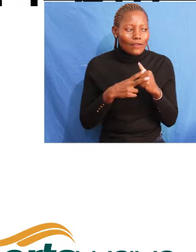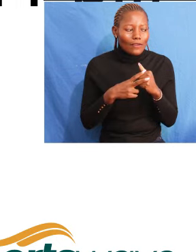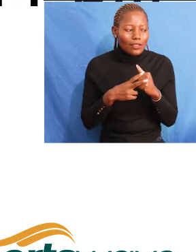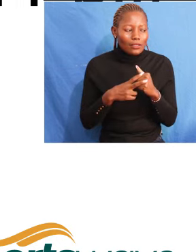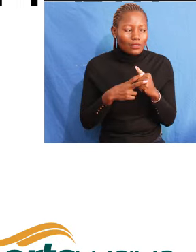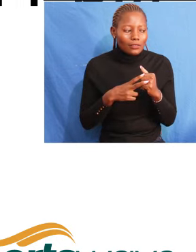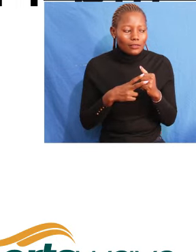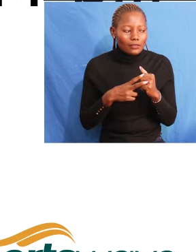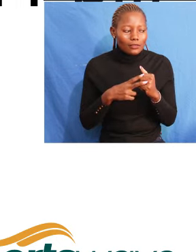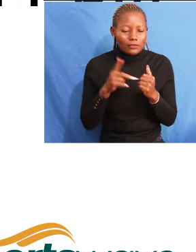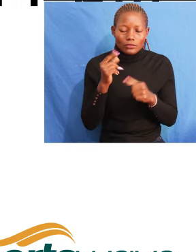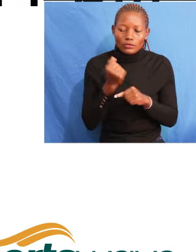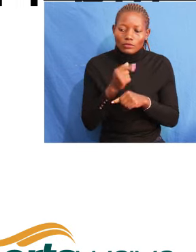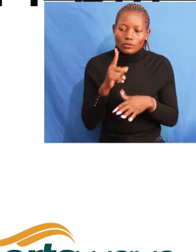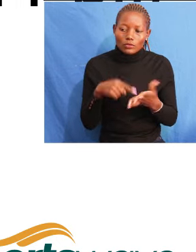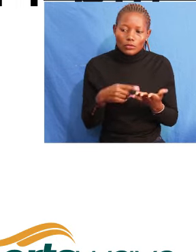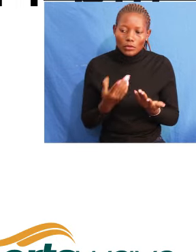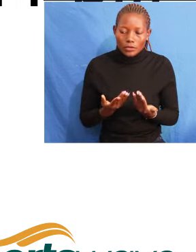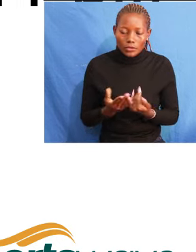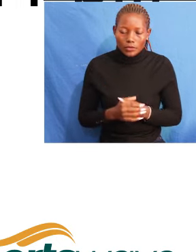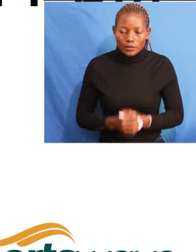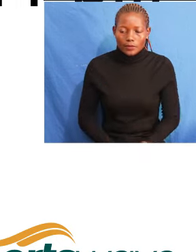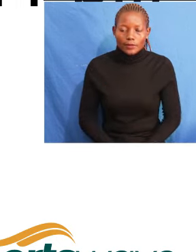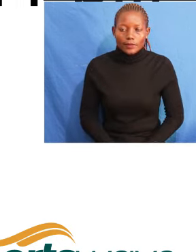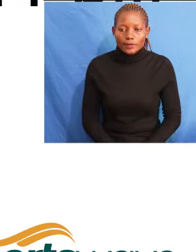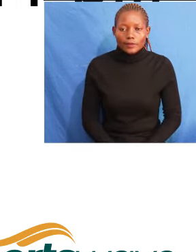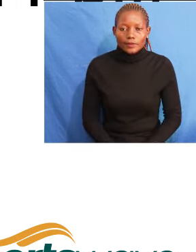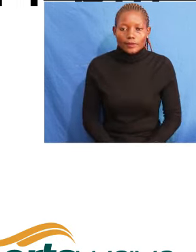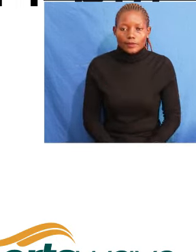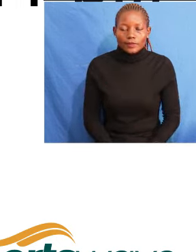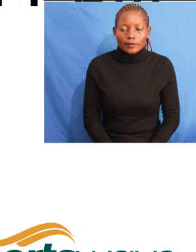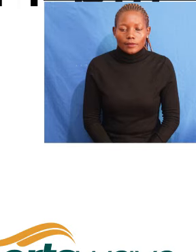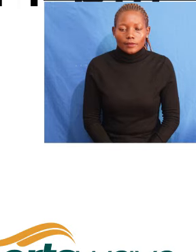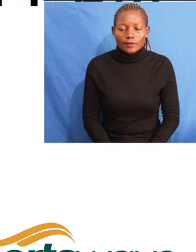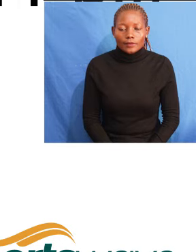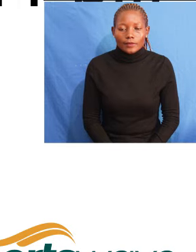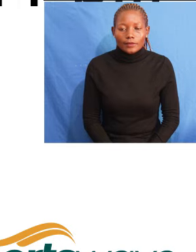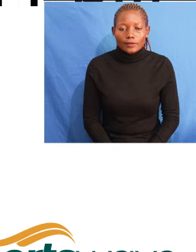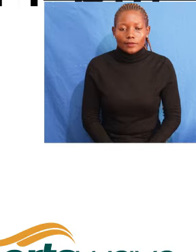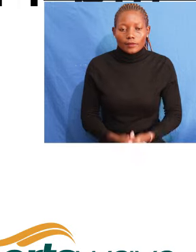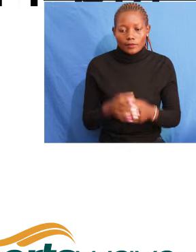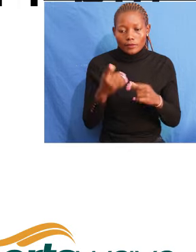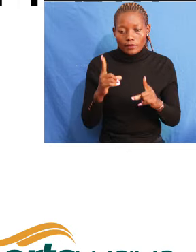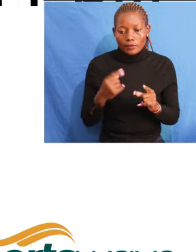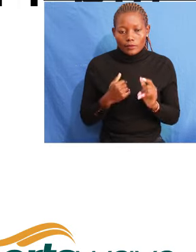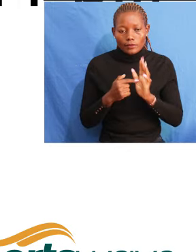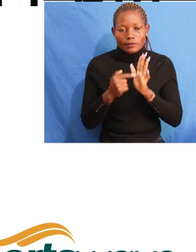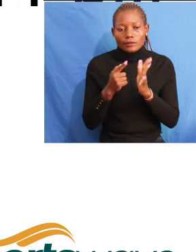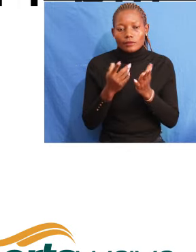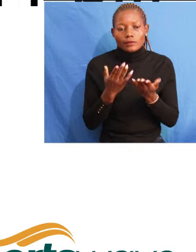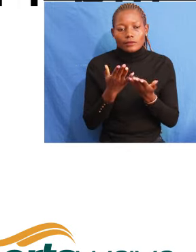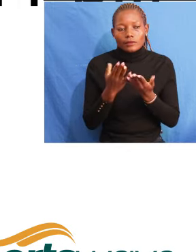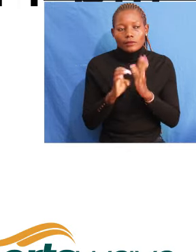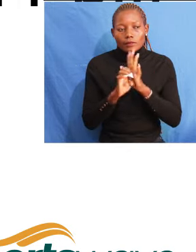So what would you do with this schedule? So let me show you one